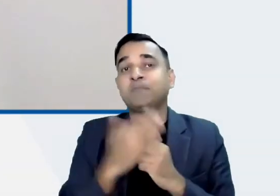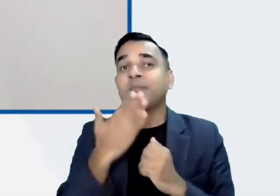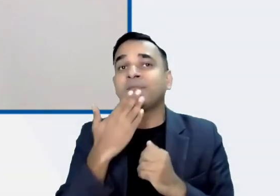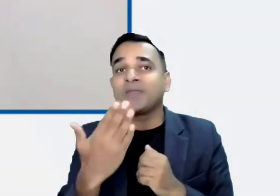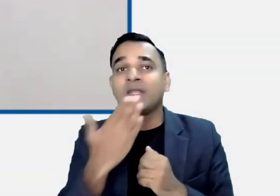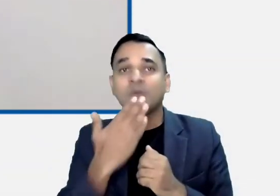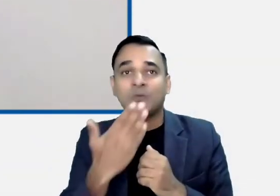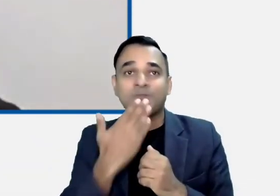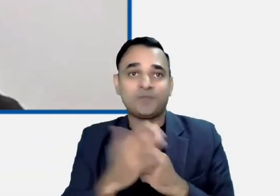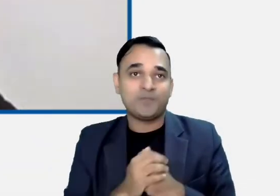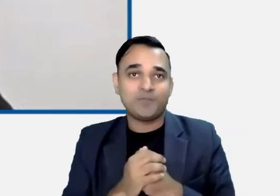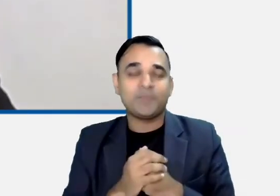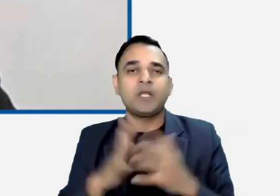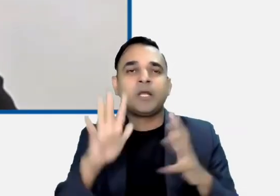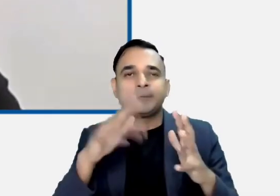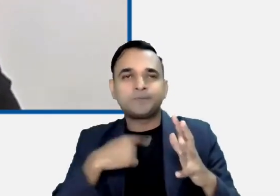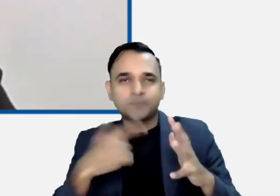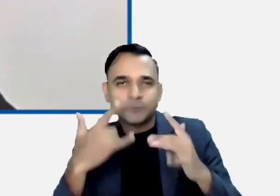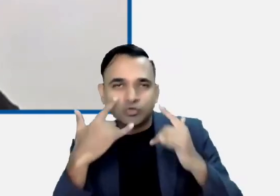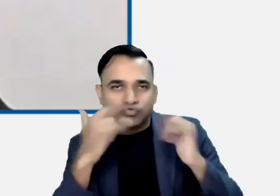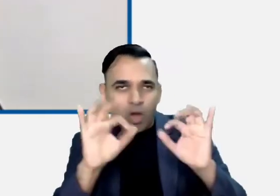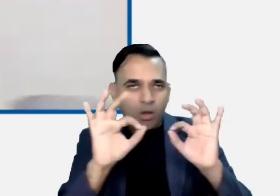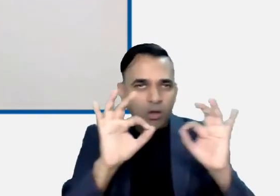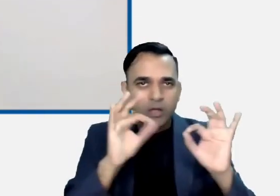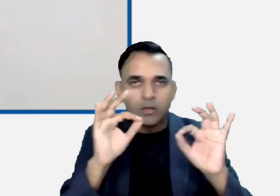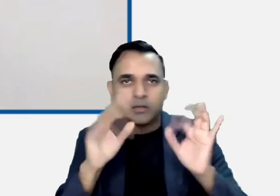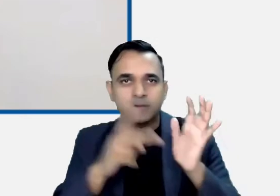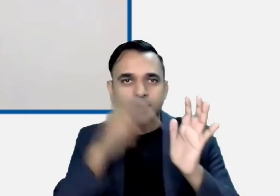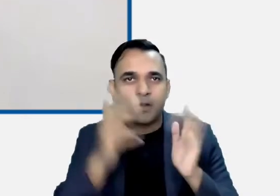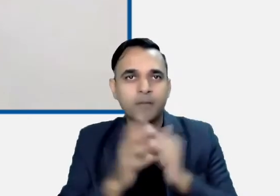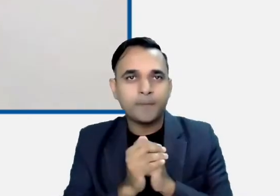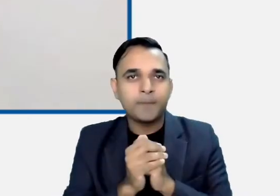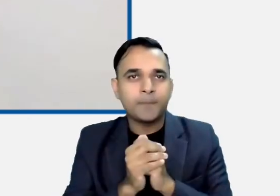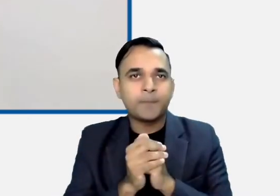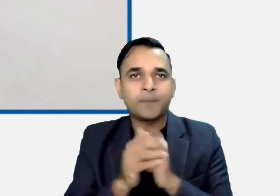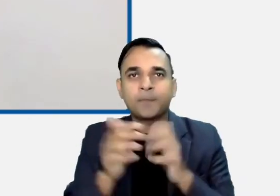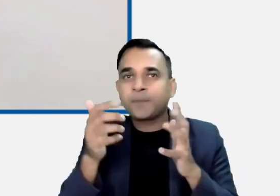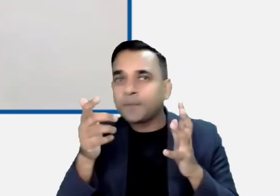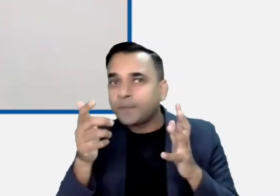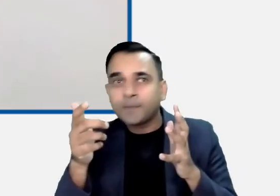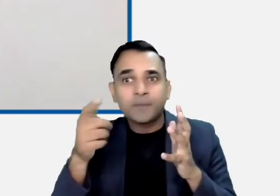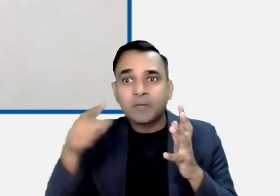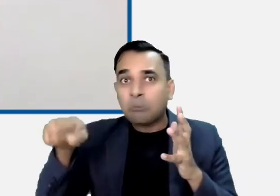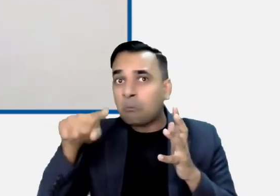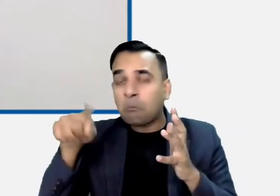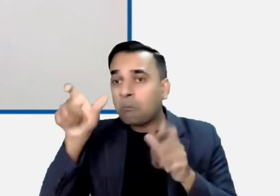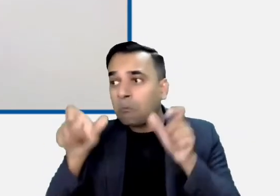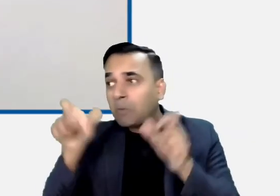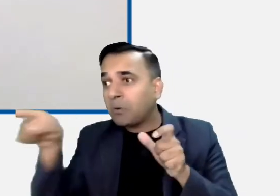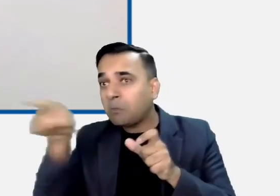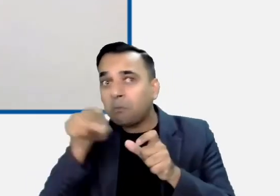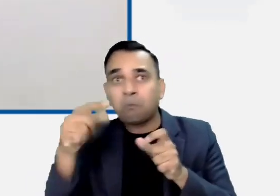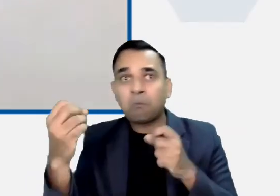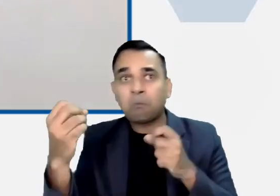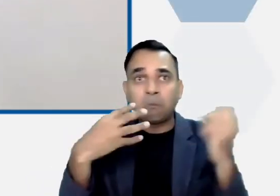item. Okay. I don't see any questions, and congratulations to the African Union and its partners